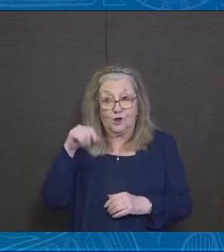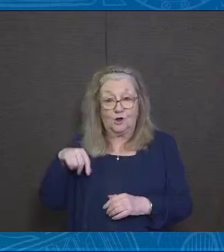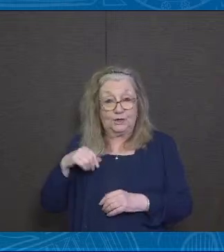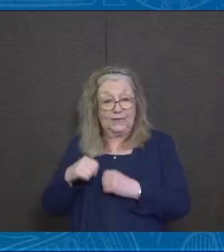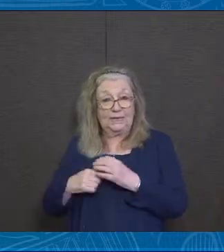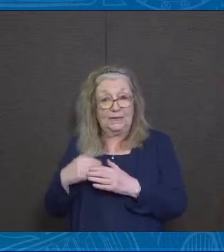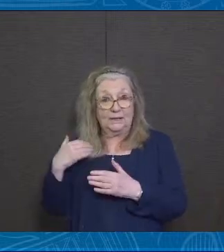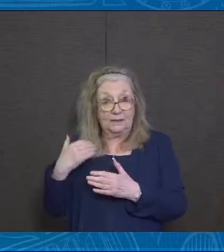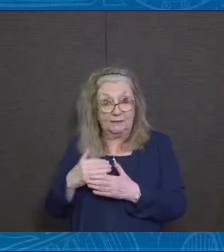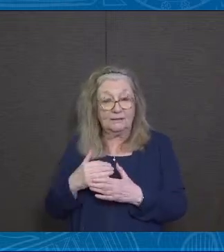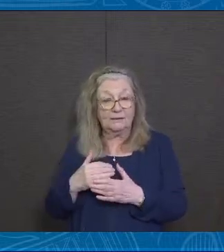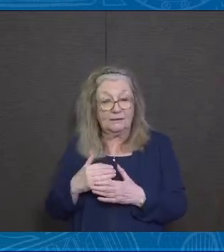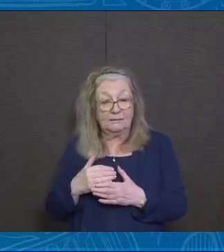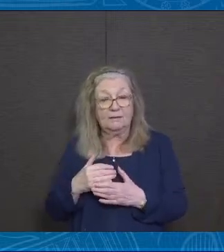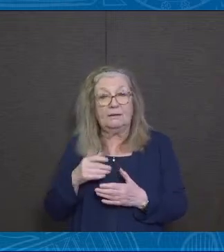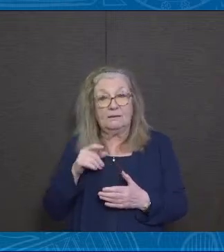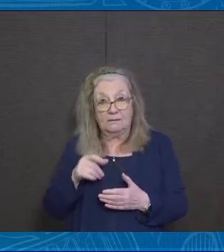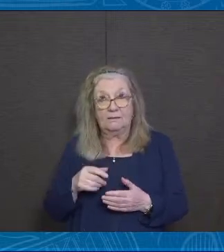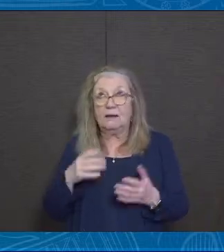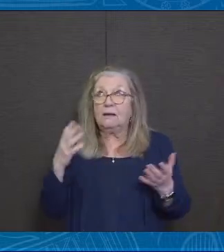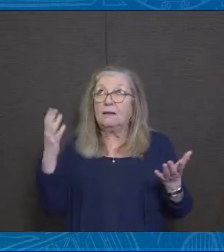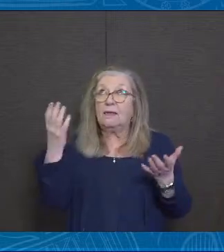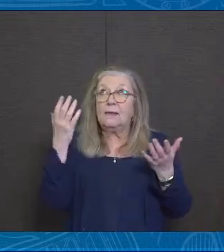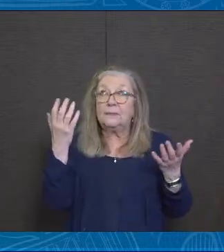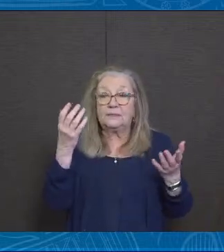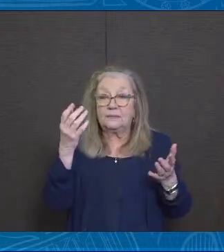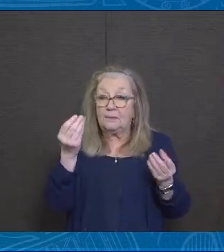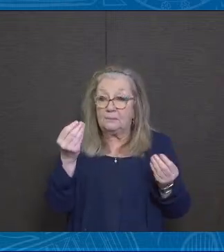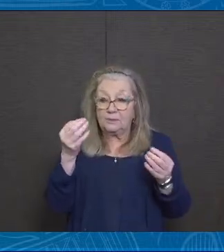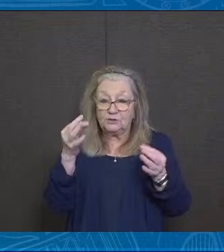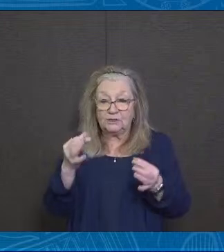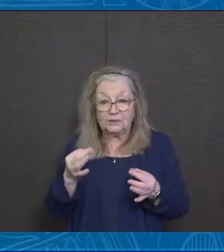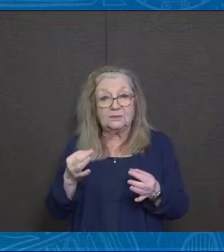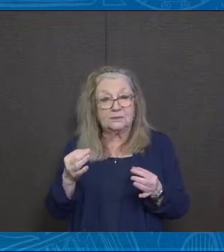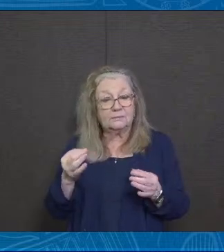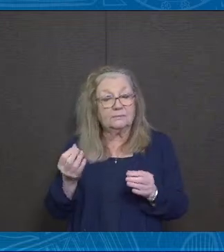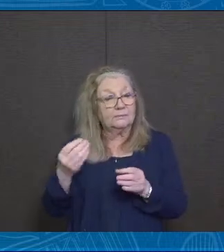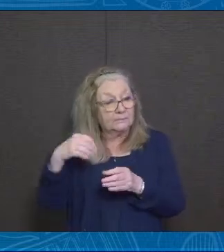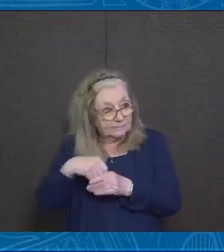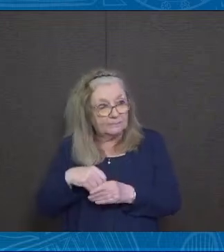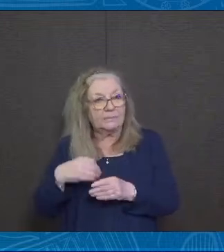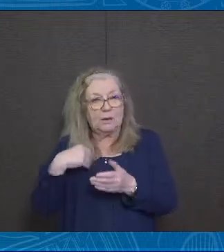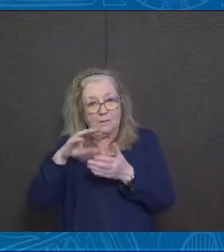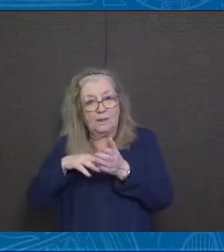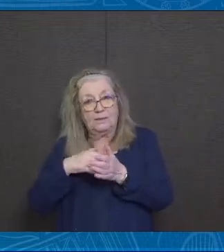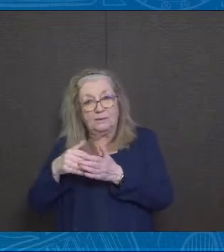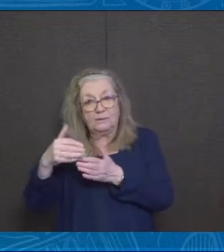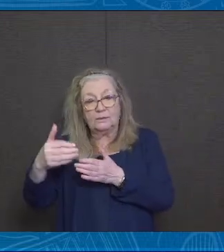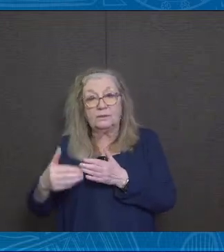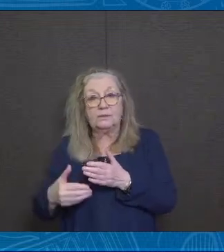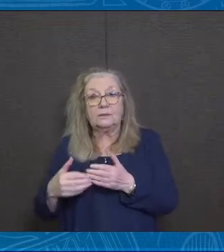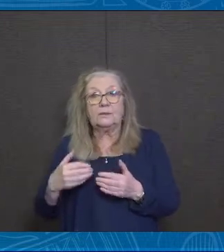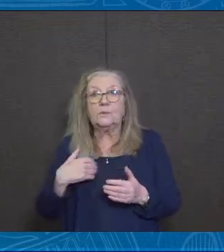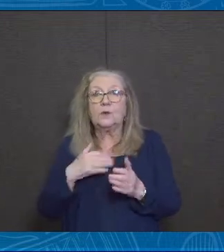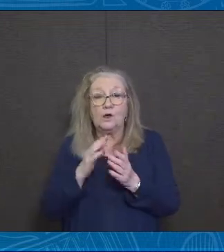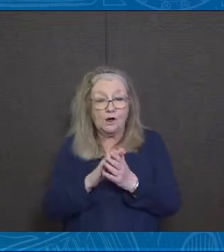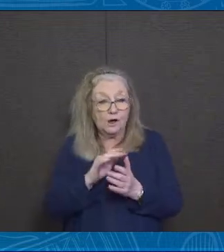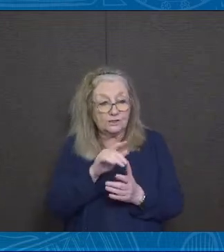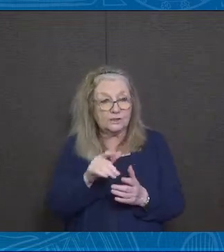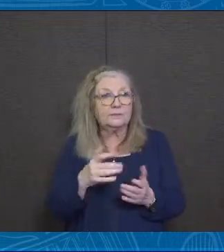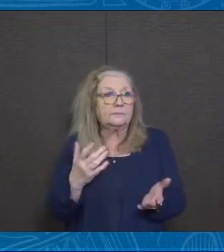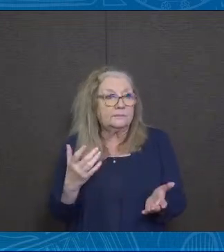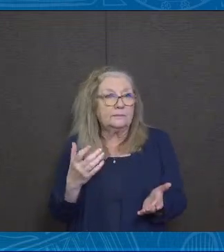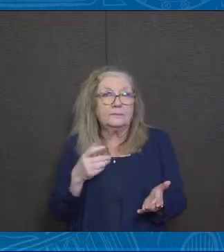tagging is part of our framework. We ask all national government agencies to tag climate